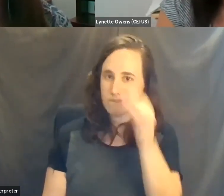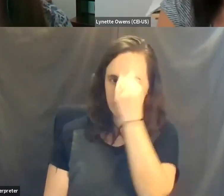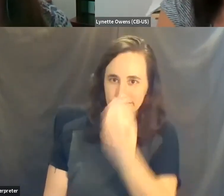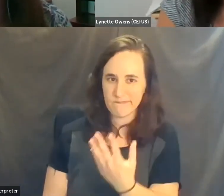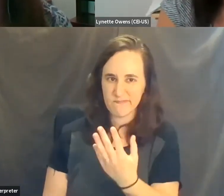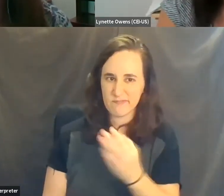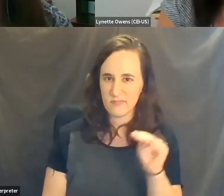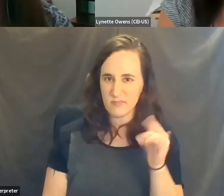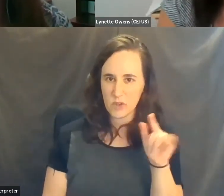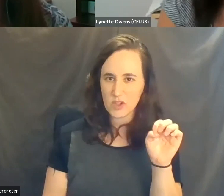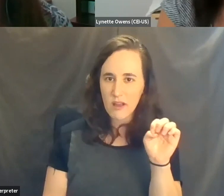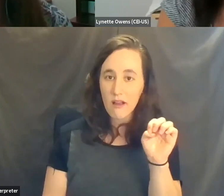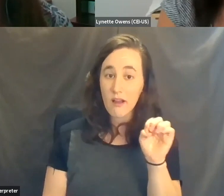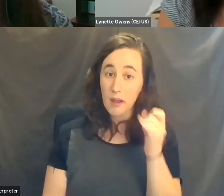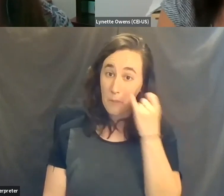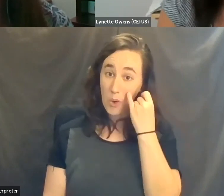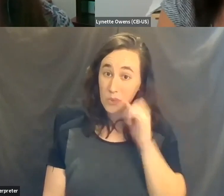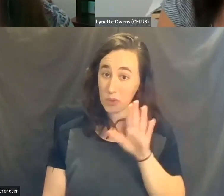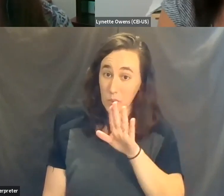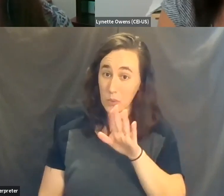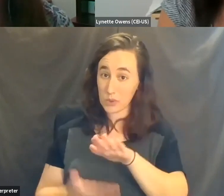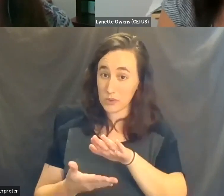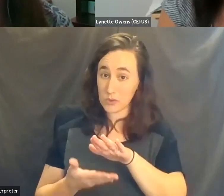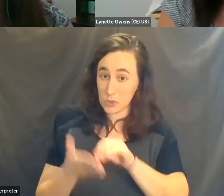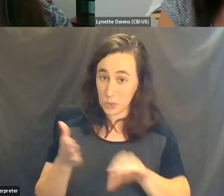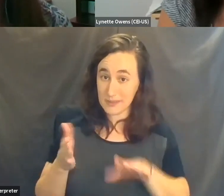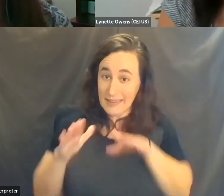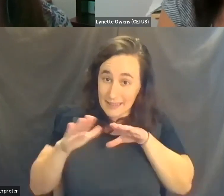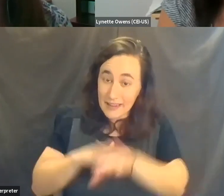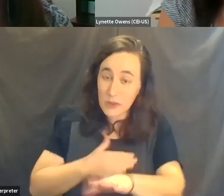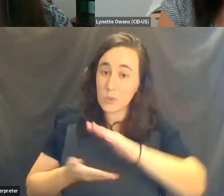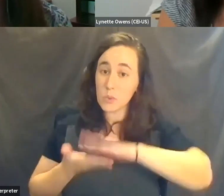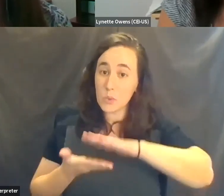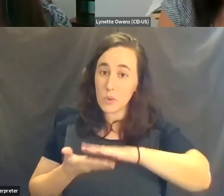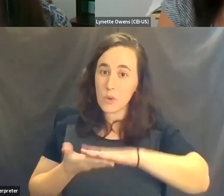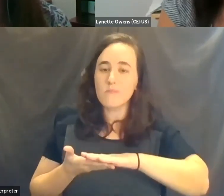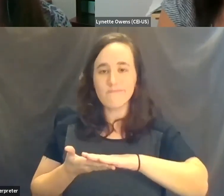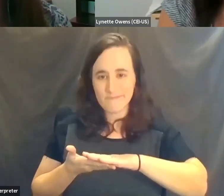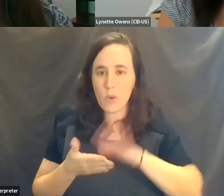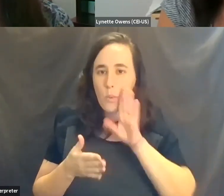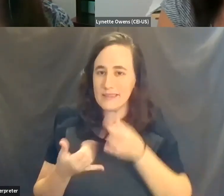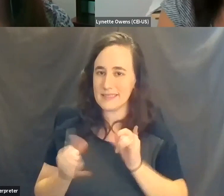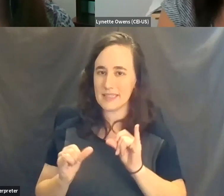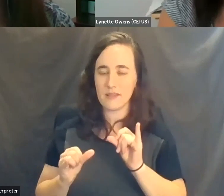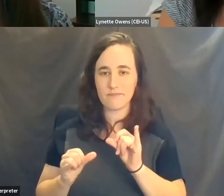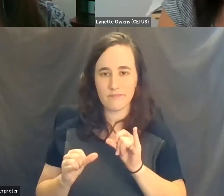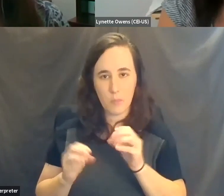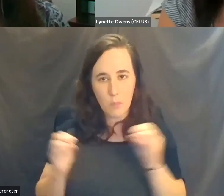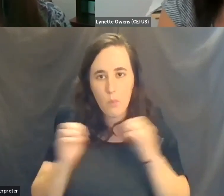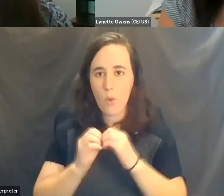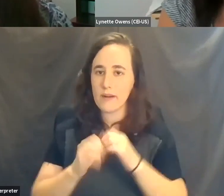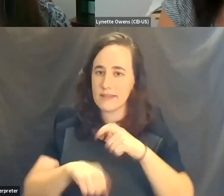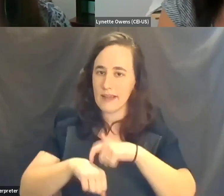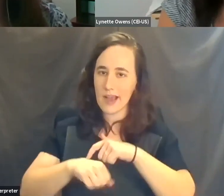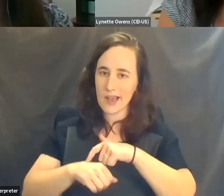school, it's going to be more screen time this year because kids can't get up and move around and collaborate in the same way. So no matter